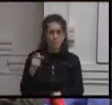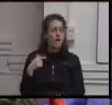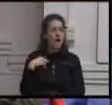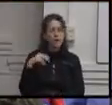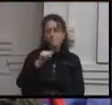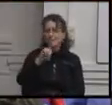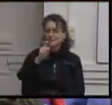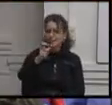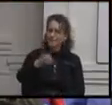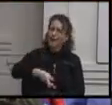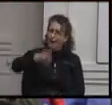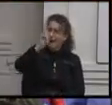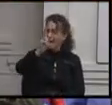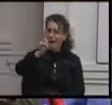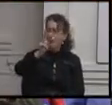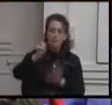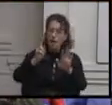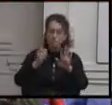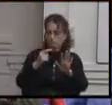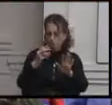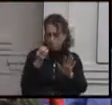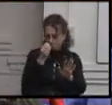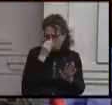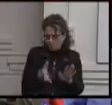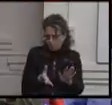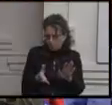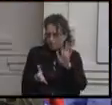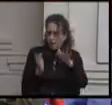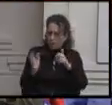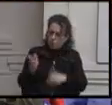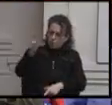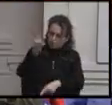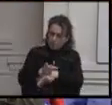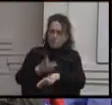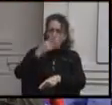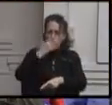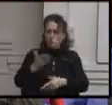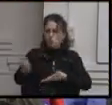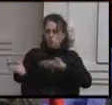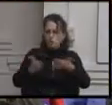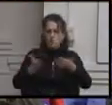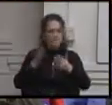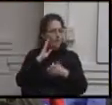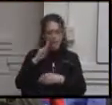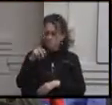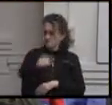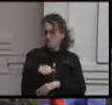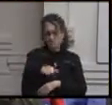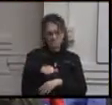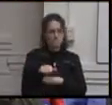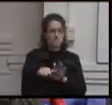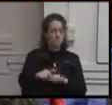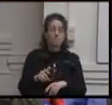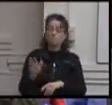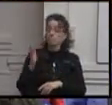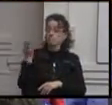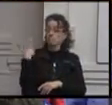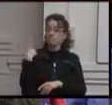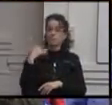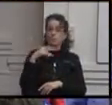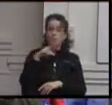them because I don't want to lose the fire protection and service that we now have. My father had a heart attack in